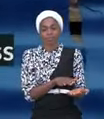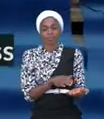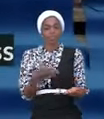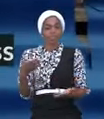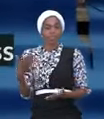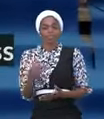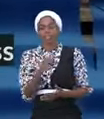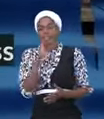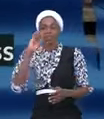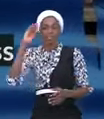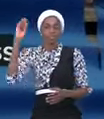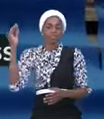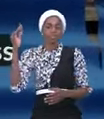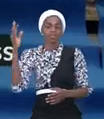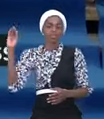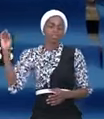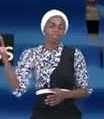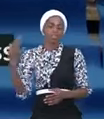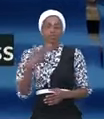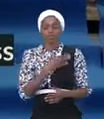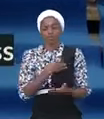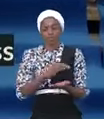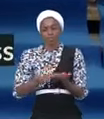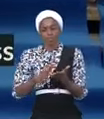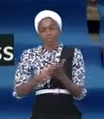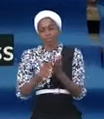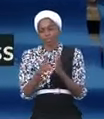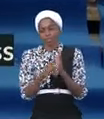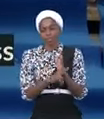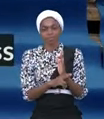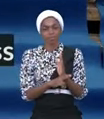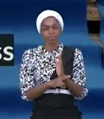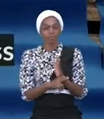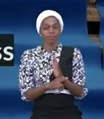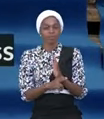There is grace and forgiveness.